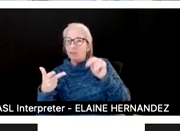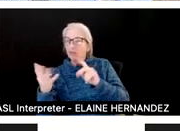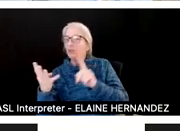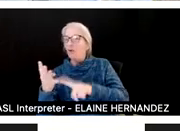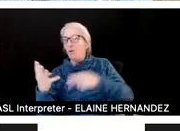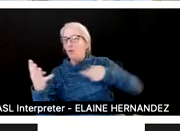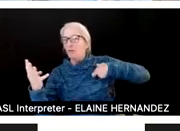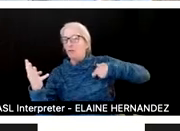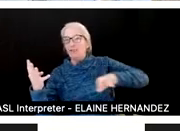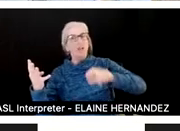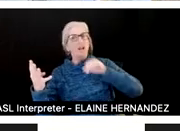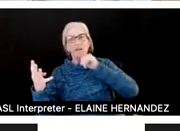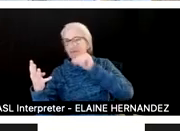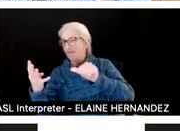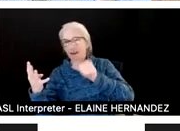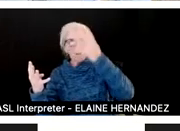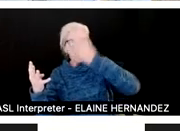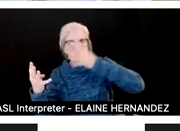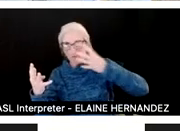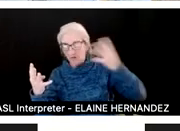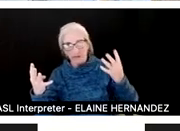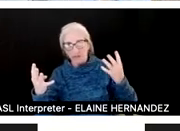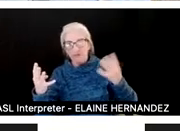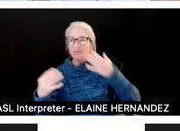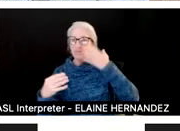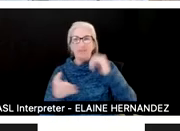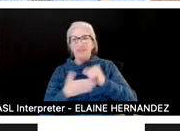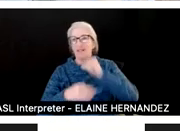So here are some examples